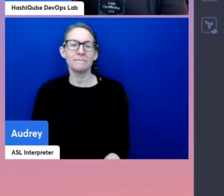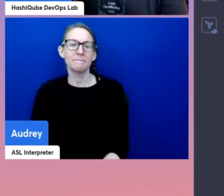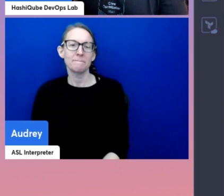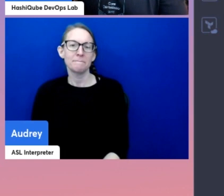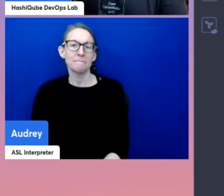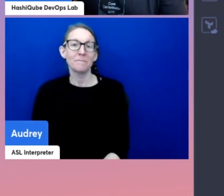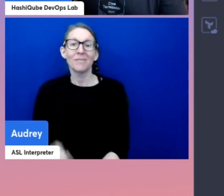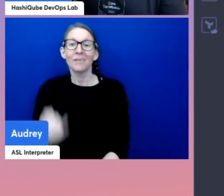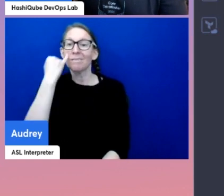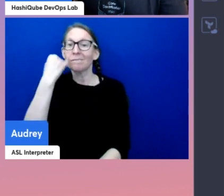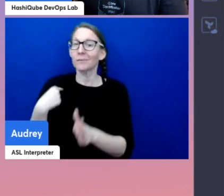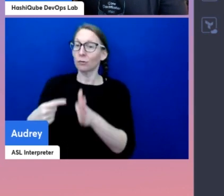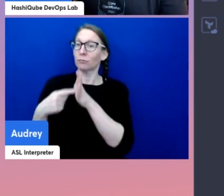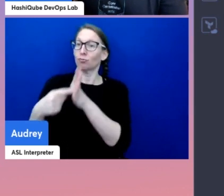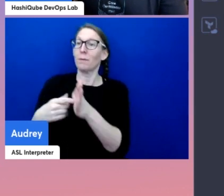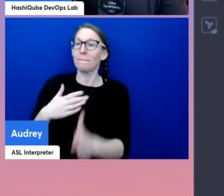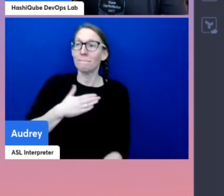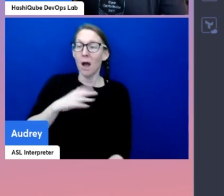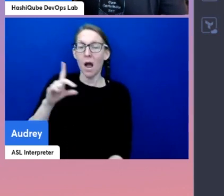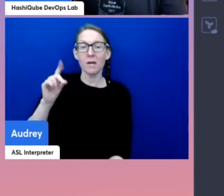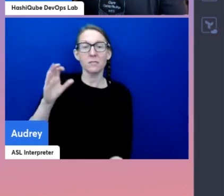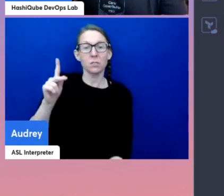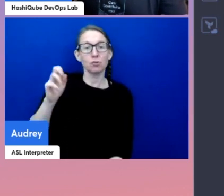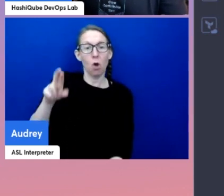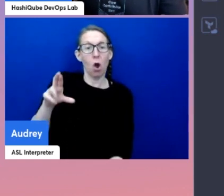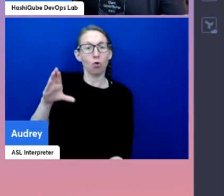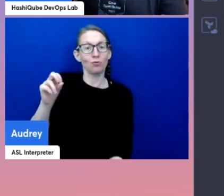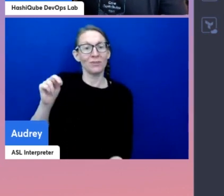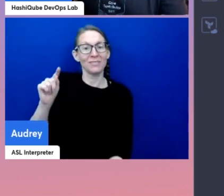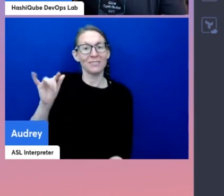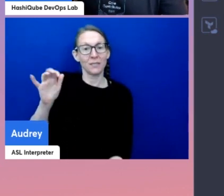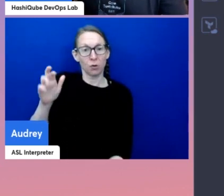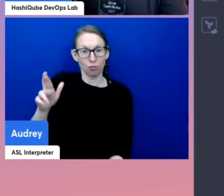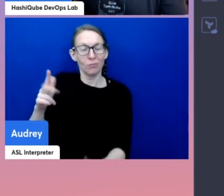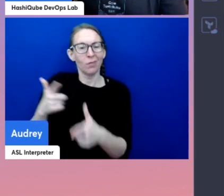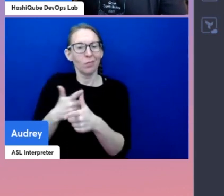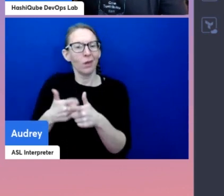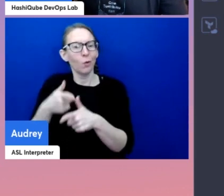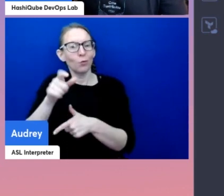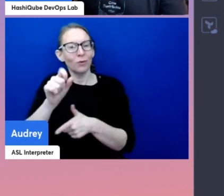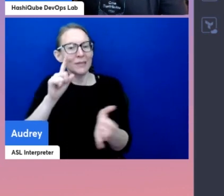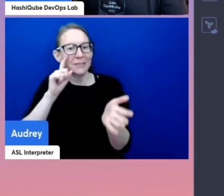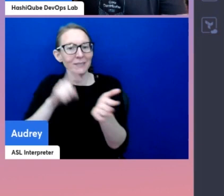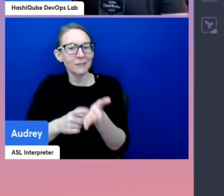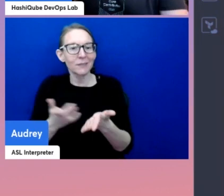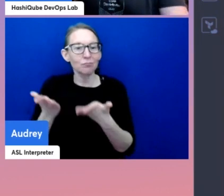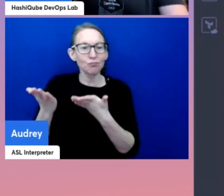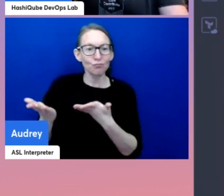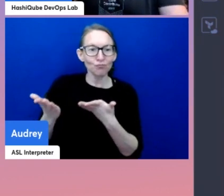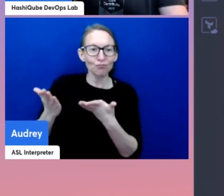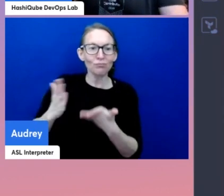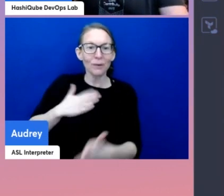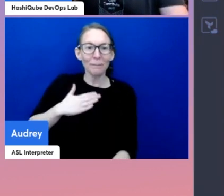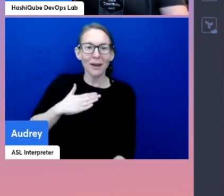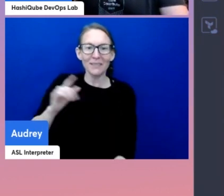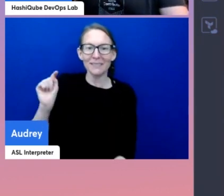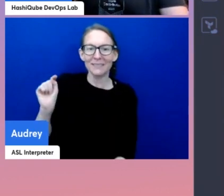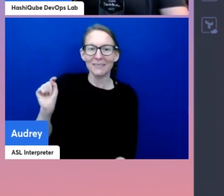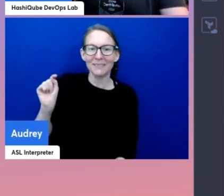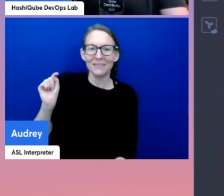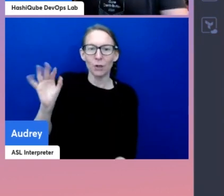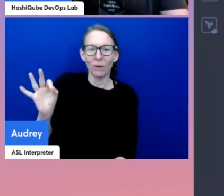you my Docker containers over here, then you'll see here is my developer